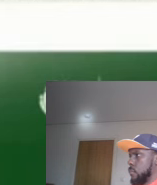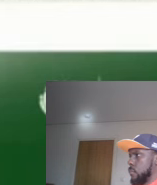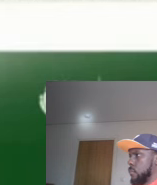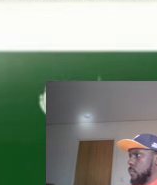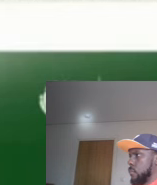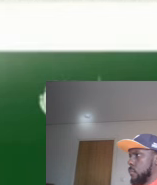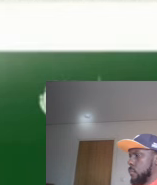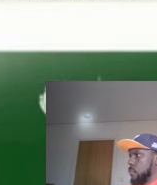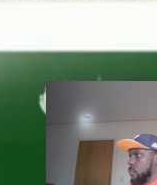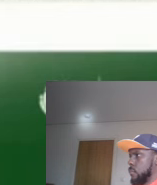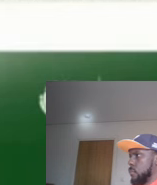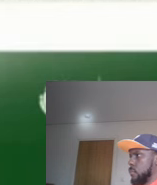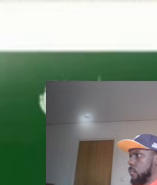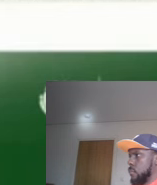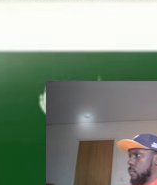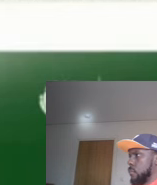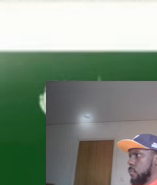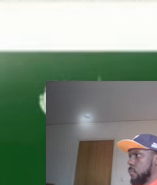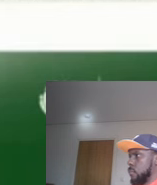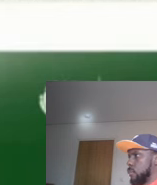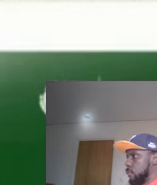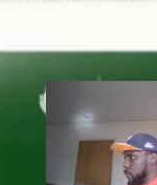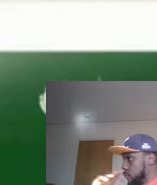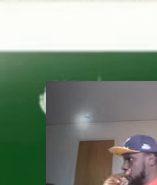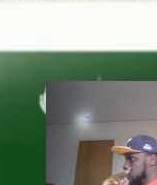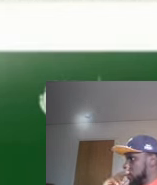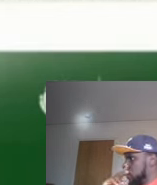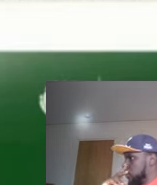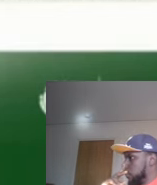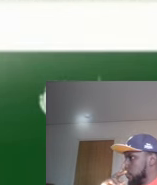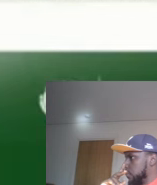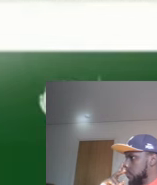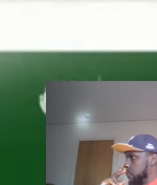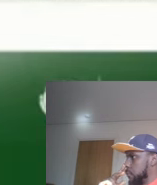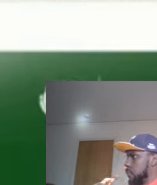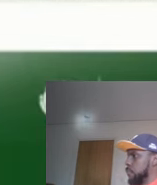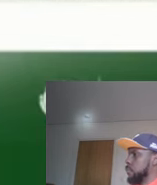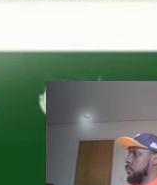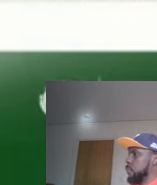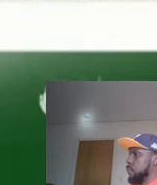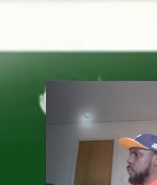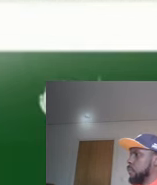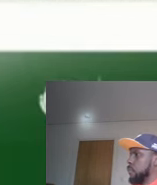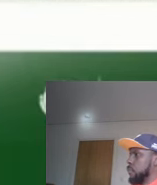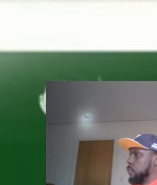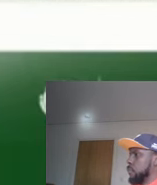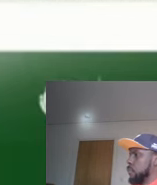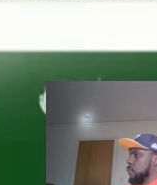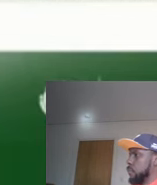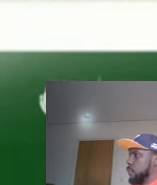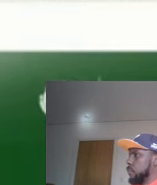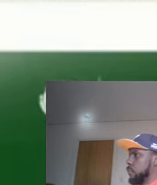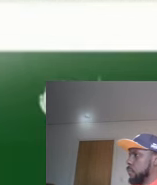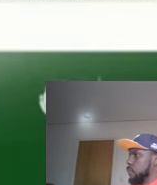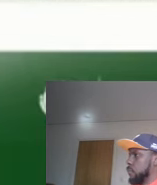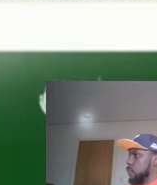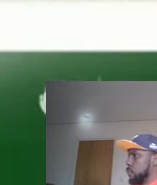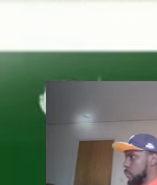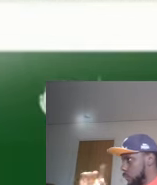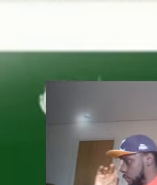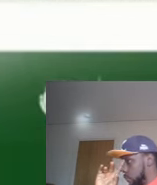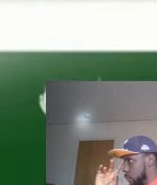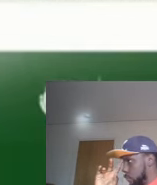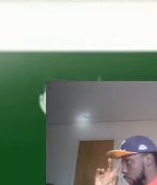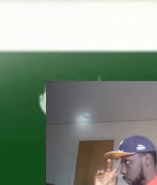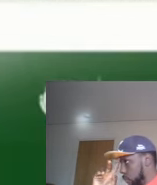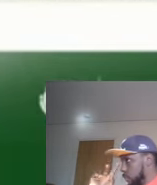tape, removing bureaucratic barriers, and fast-tracking essential projects critical to reducing our backlog and ensuring that